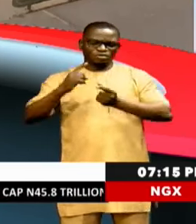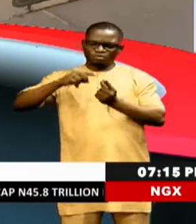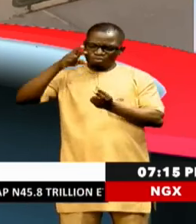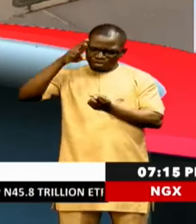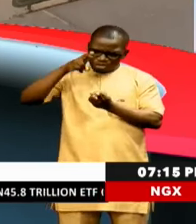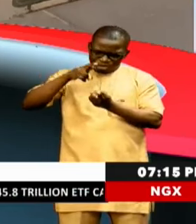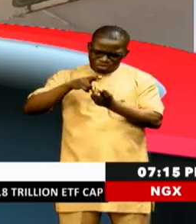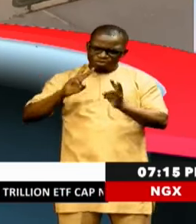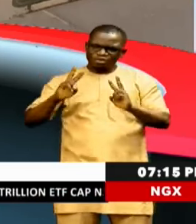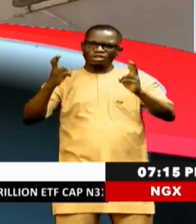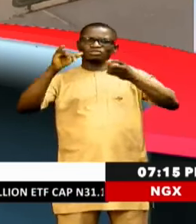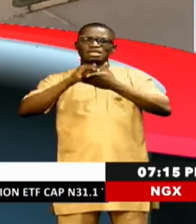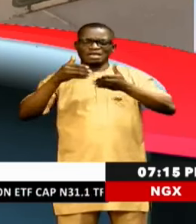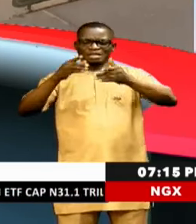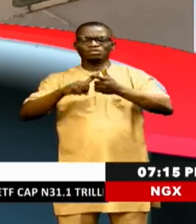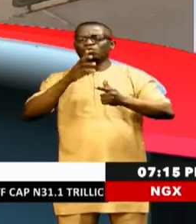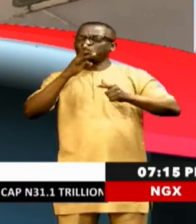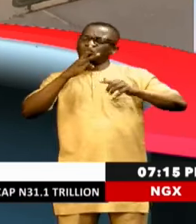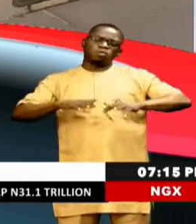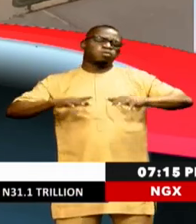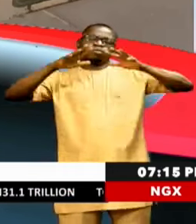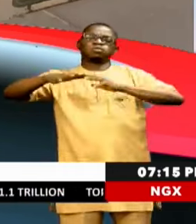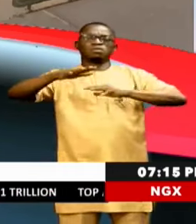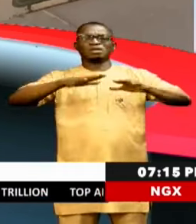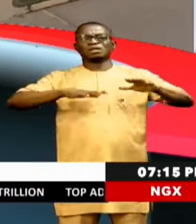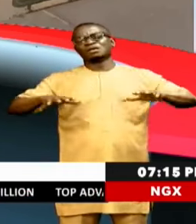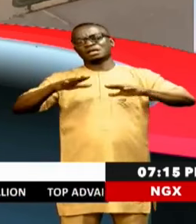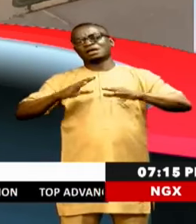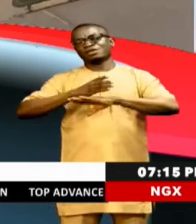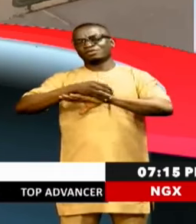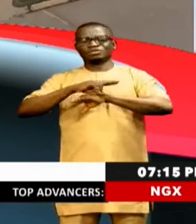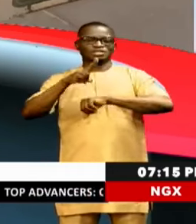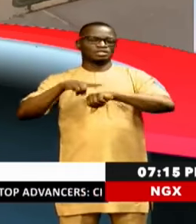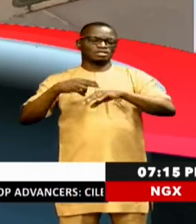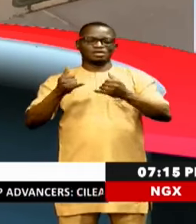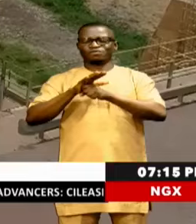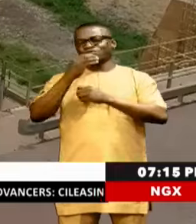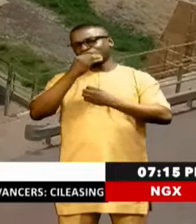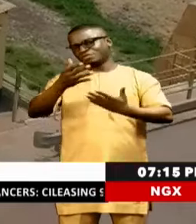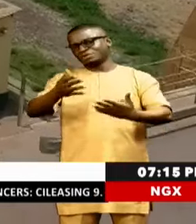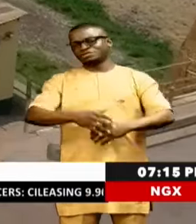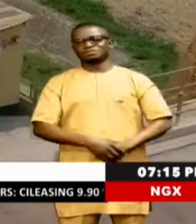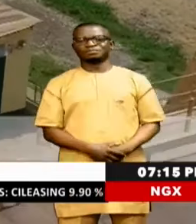issues leading to perennial flooding across the nation. Osman Zubairo reports.